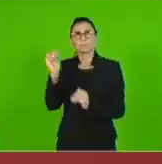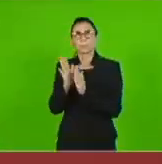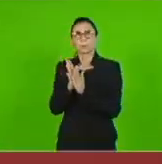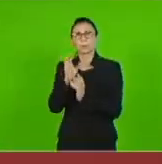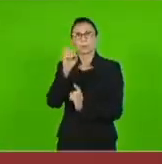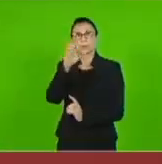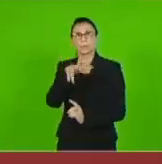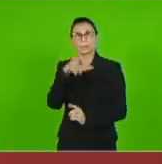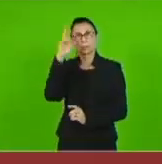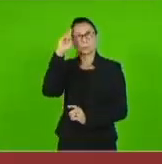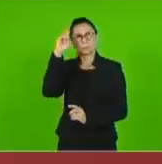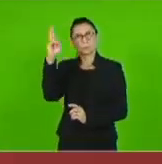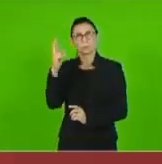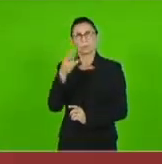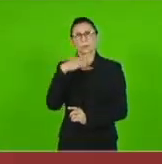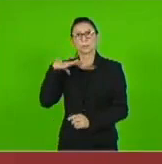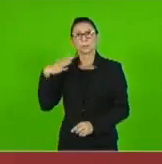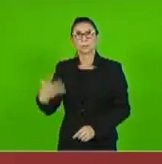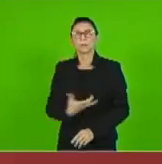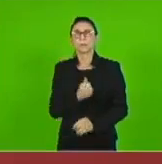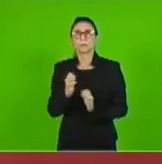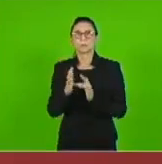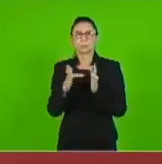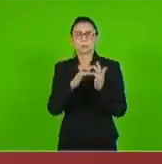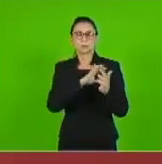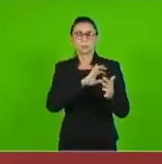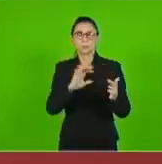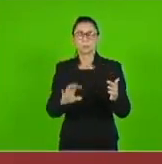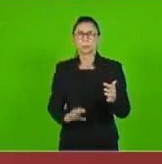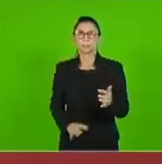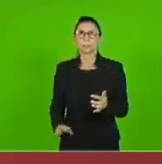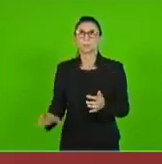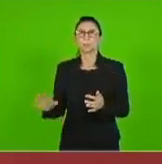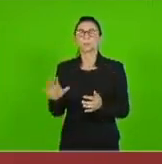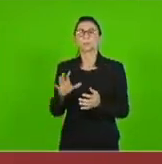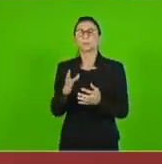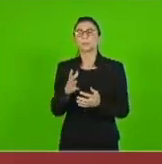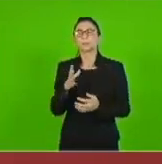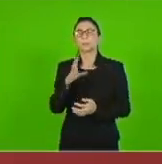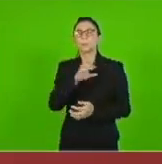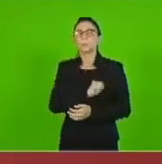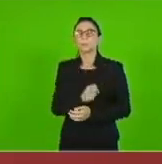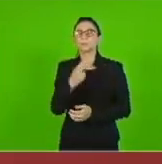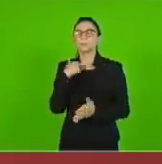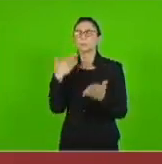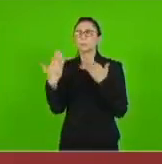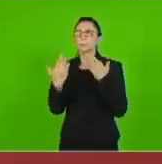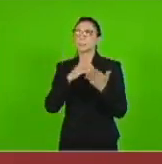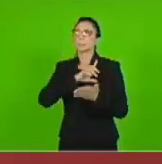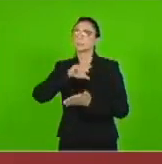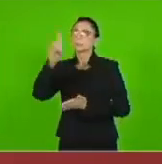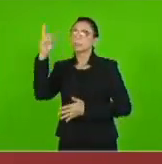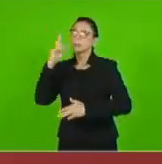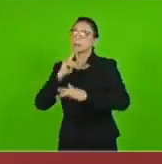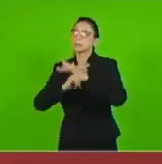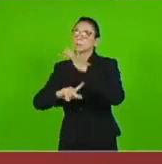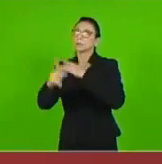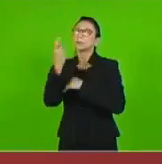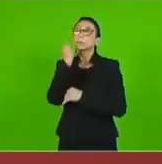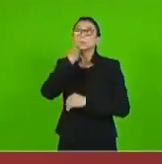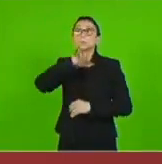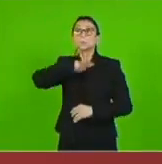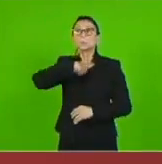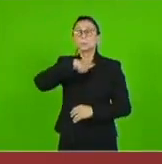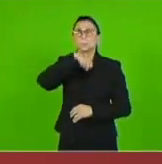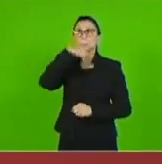The grace of our Lord and Savior Jesus Christ, the incomparable love of God, our eternal